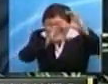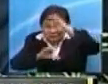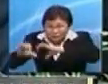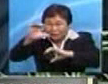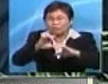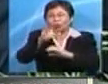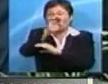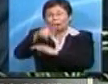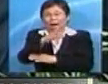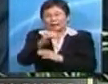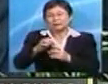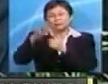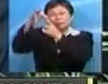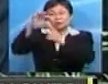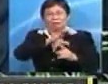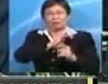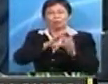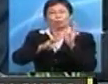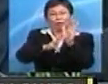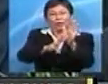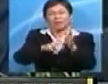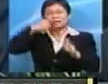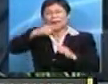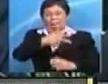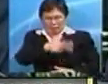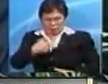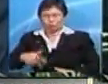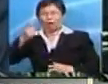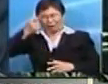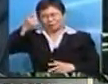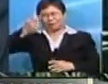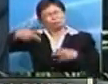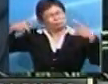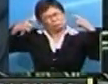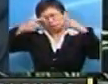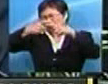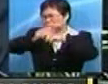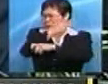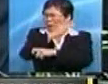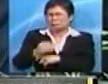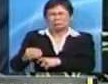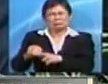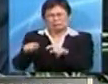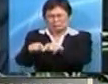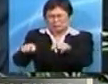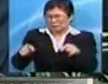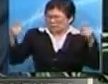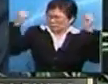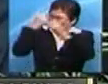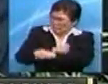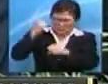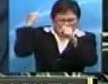And the Special Envoy also stated that Indonesia fully understands the complexity and the magnitude of the challenge